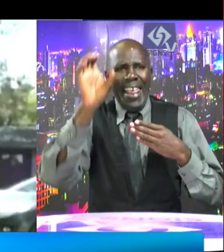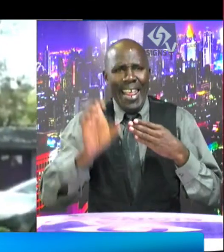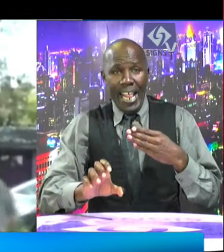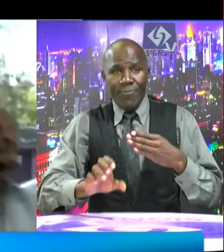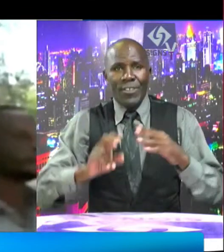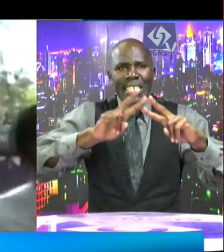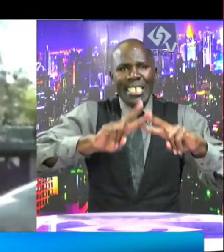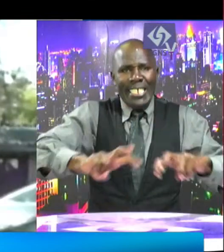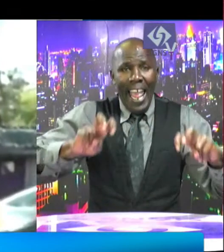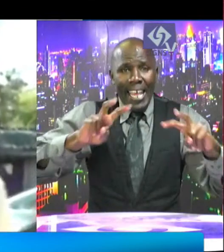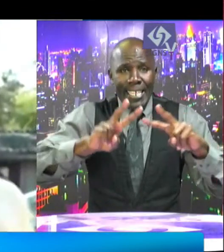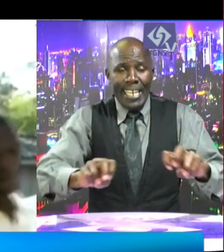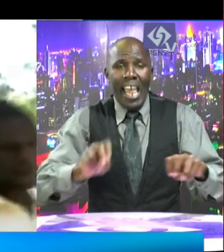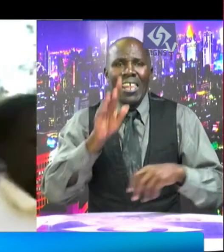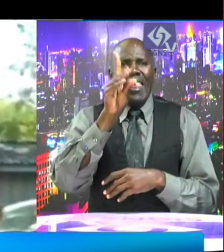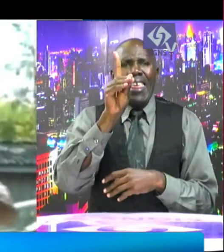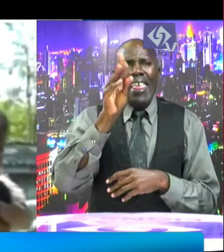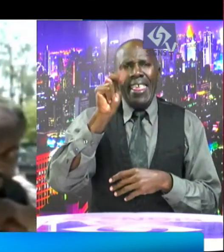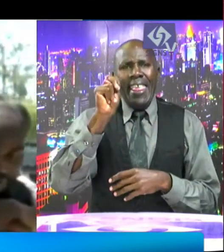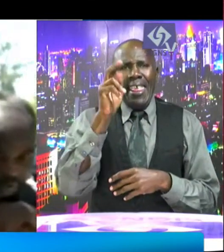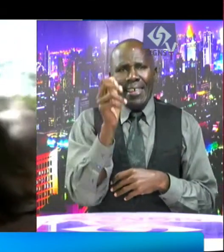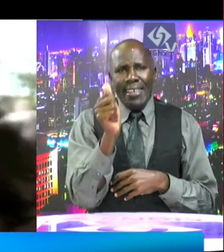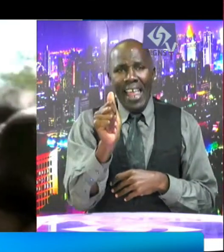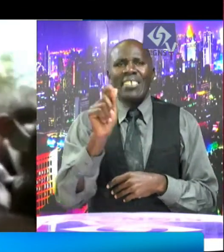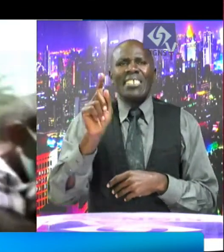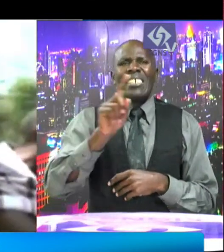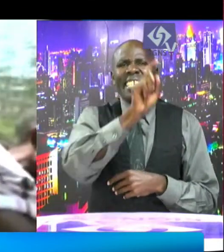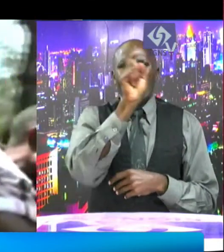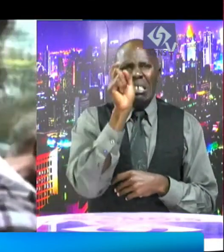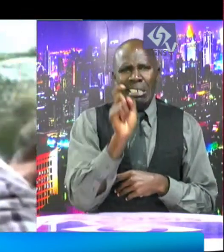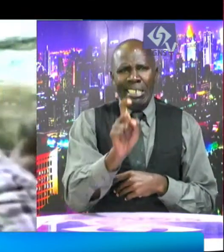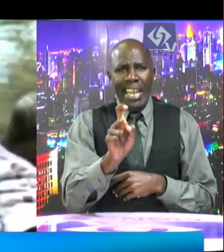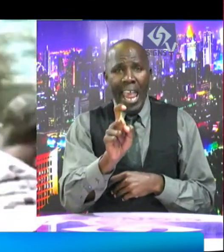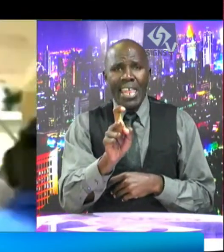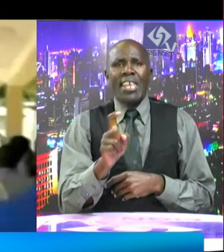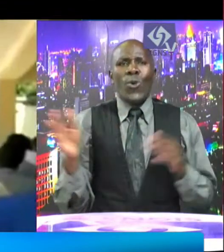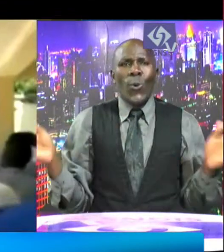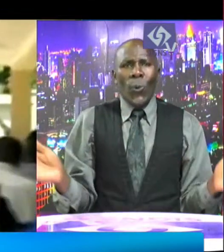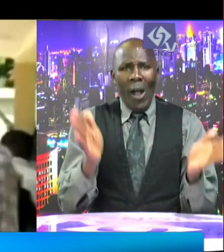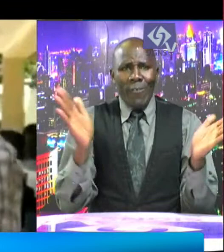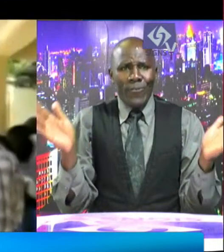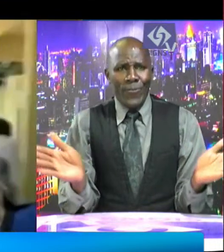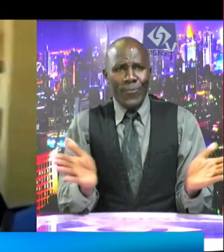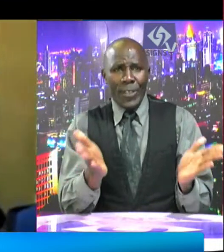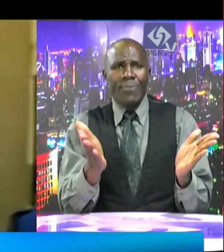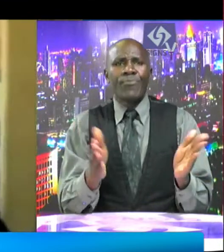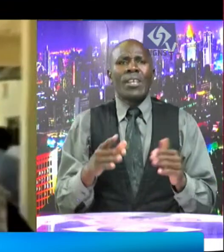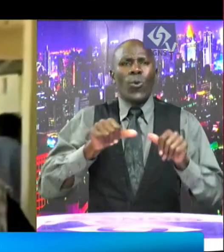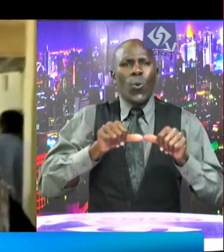to complete the analysis of DNA test. They argued